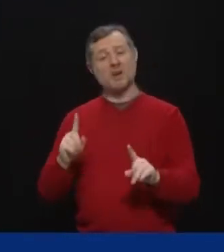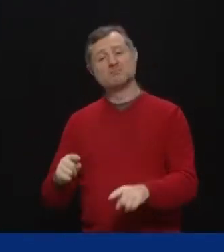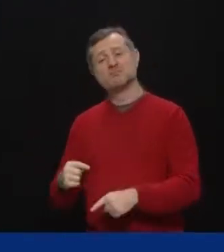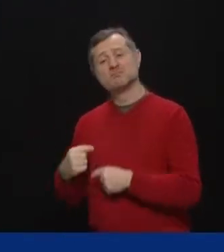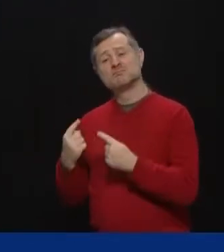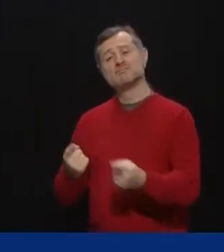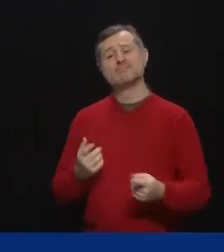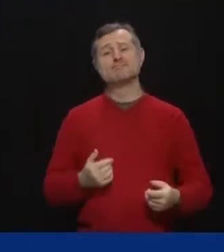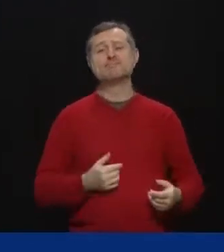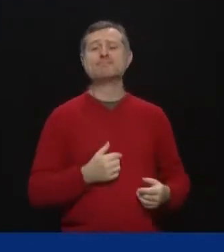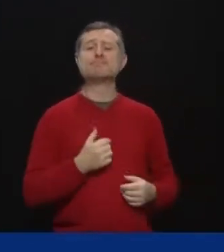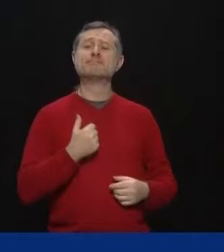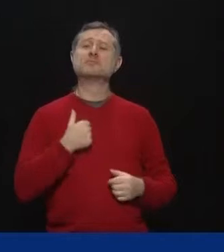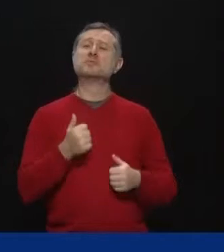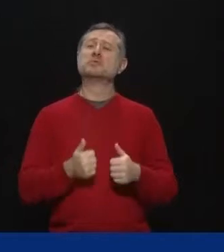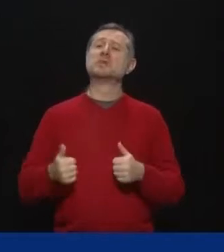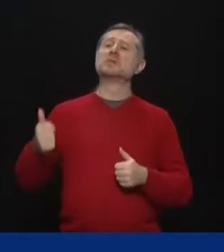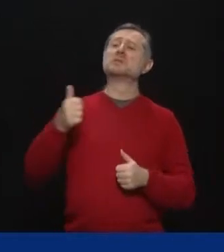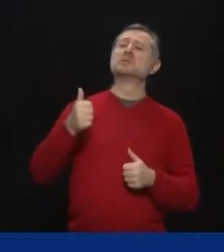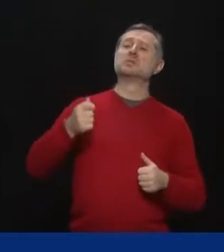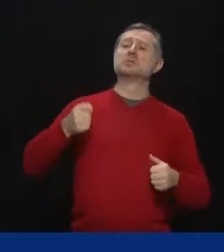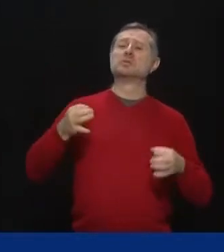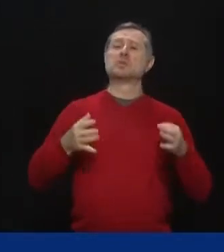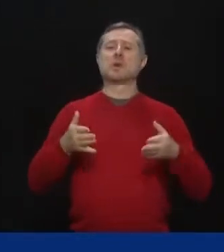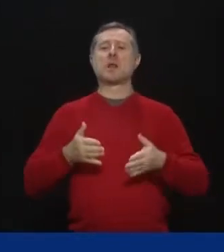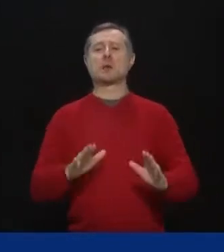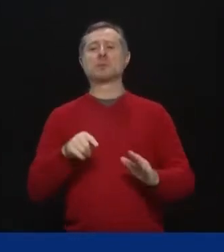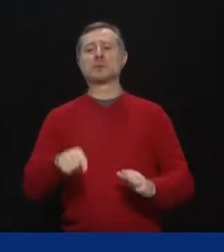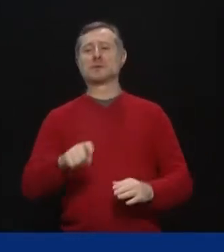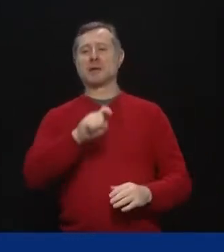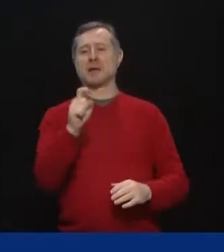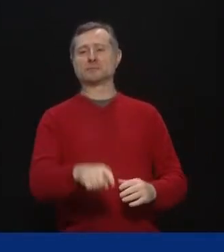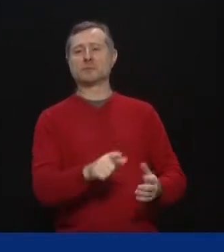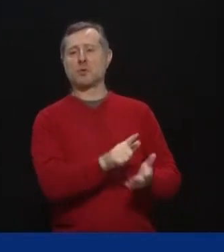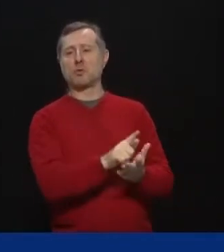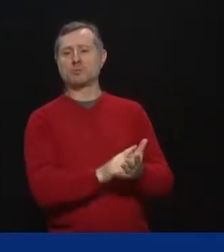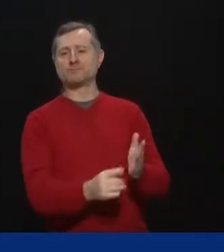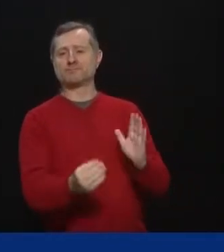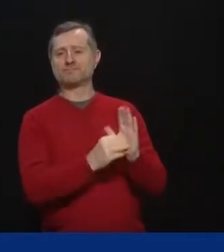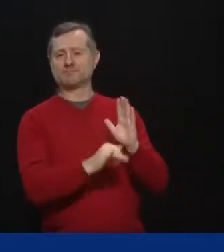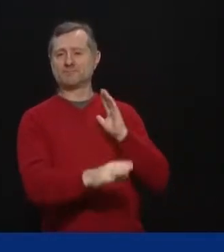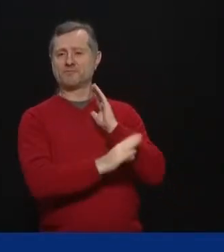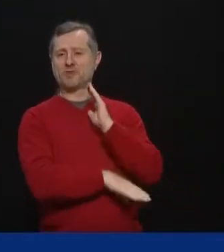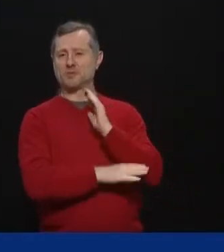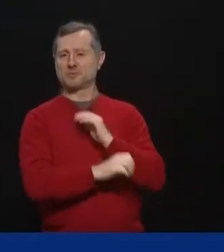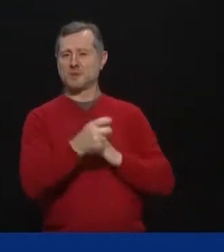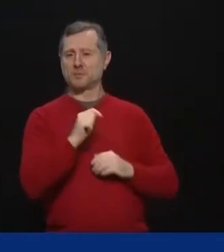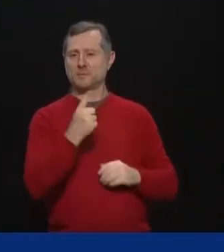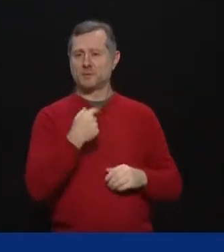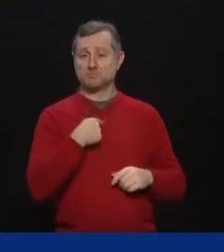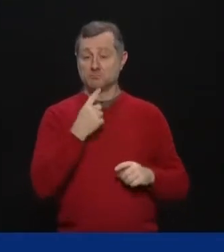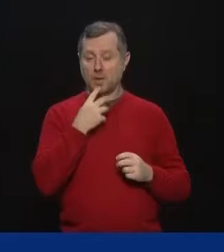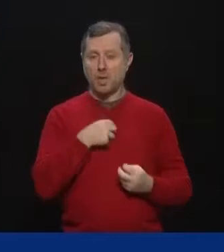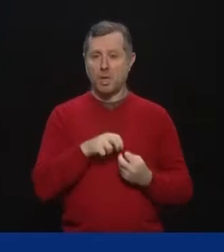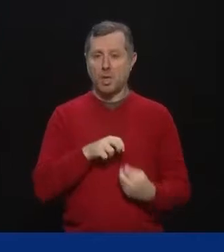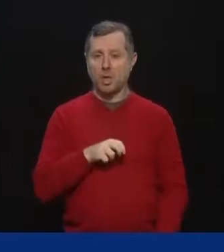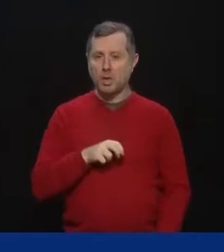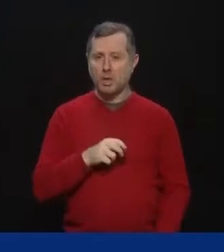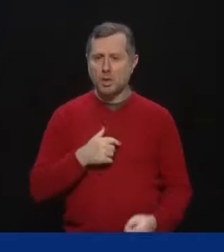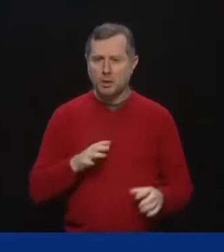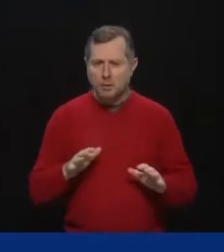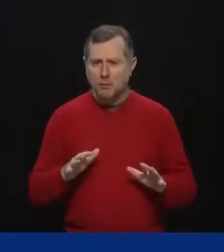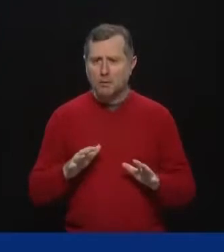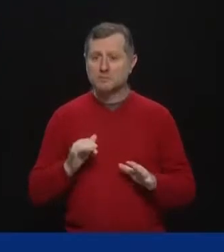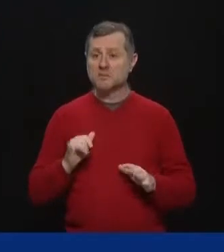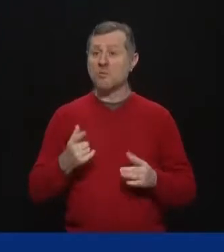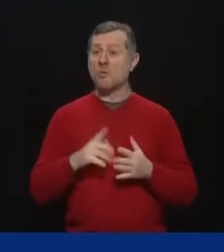Court let stand the Texas travesty on September 1st, we were a little preoccupied with a hurricane hitting at that